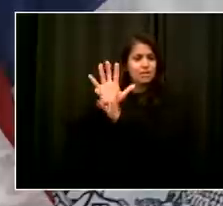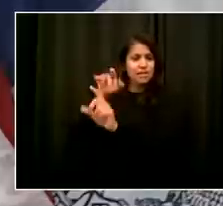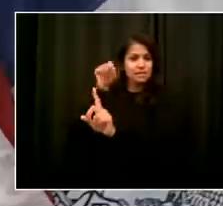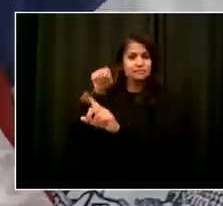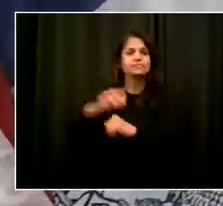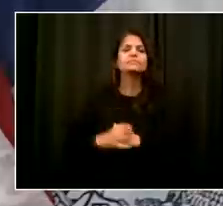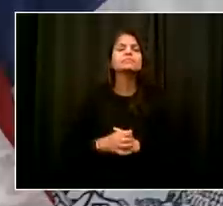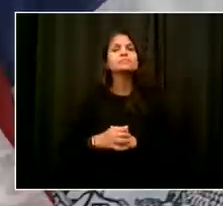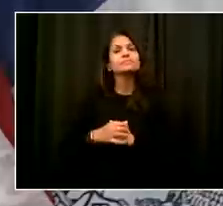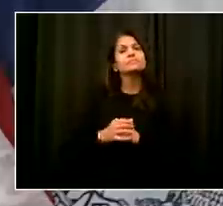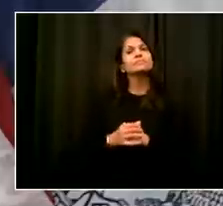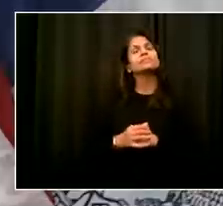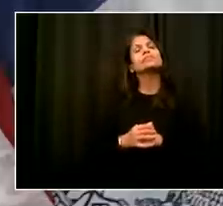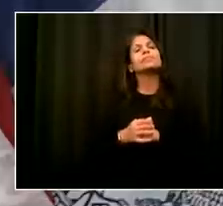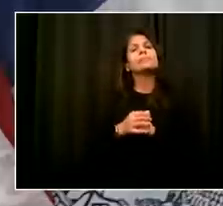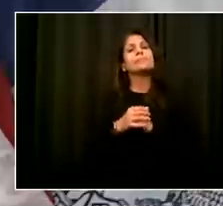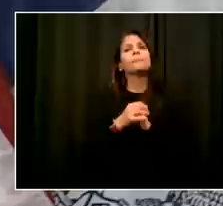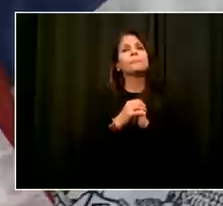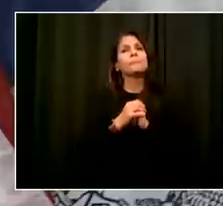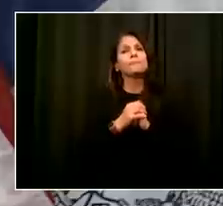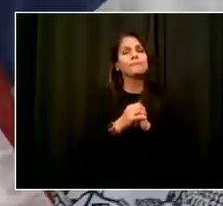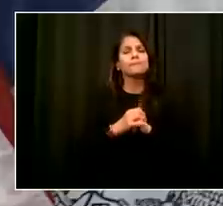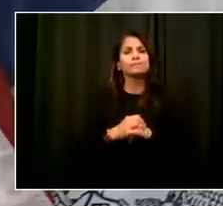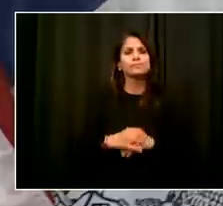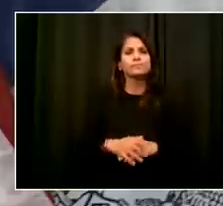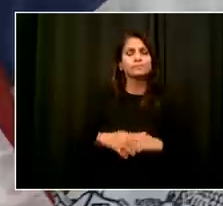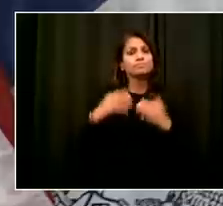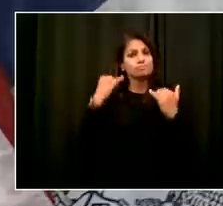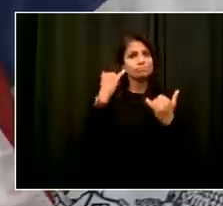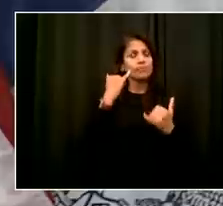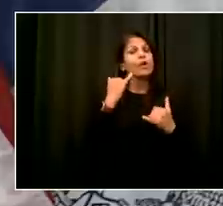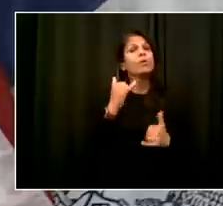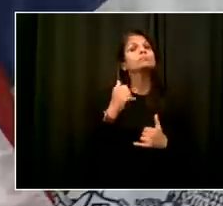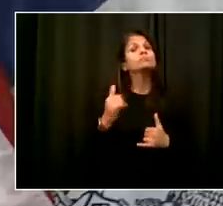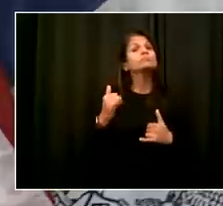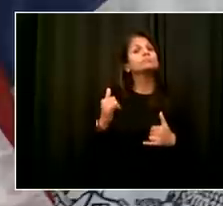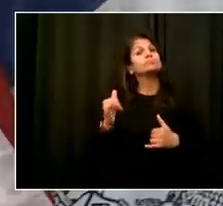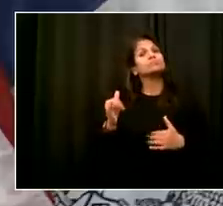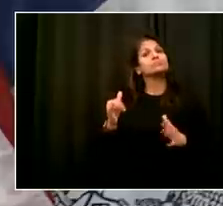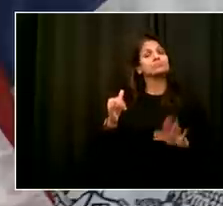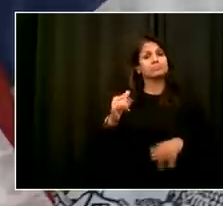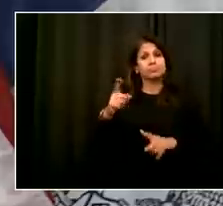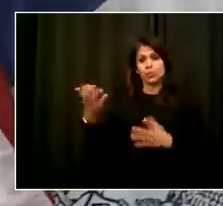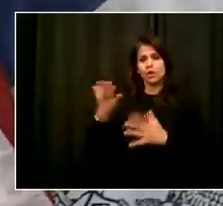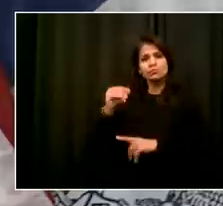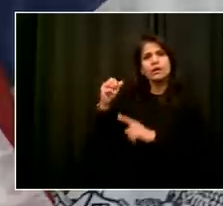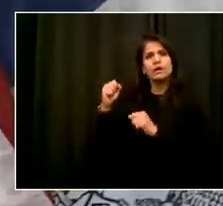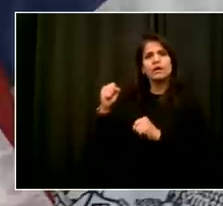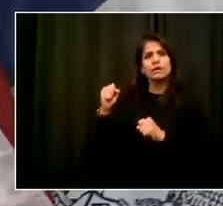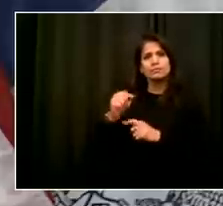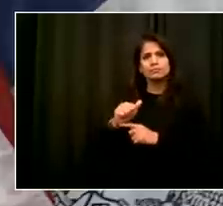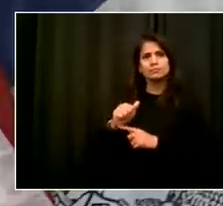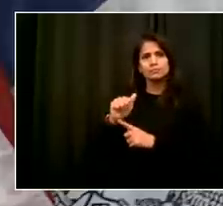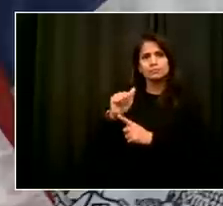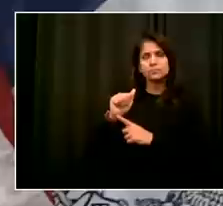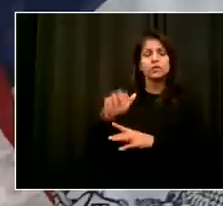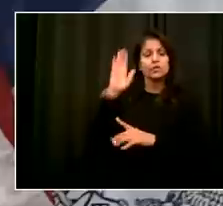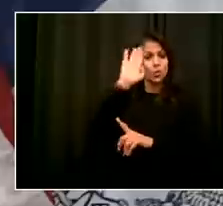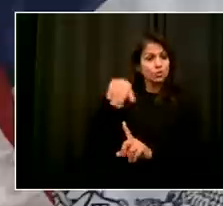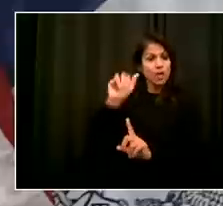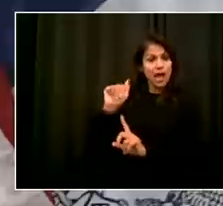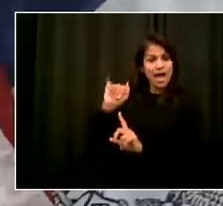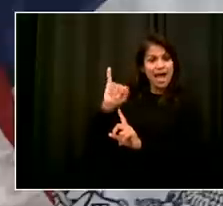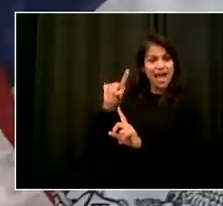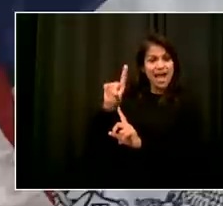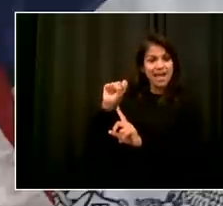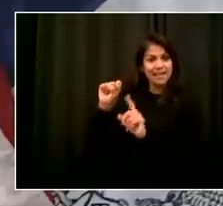the decades-long fight of the AIDS pandemic. We reflect and we mourn those we lost.